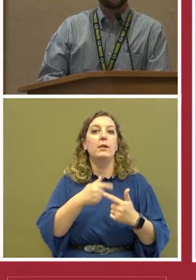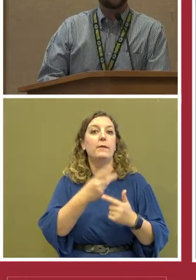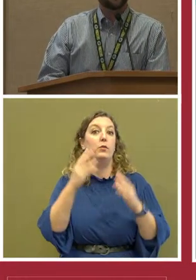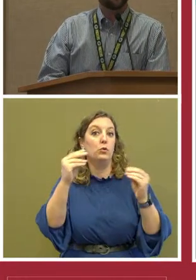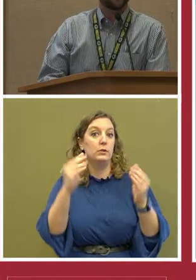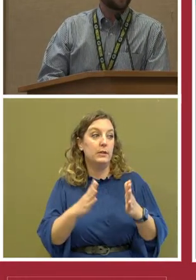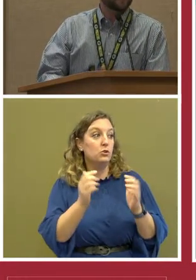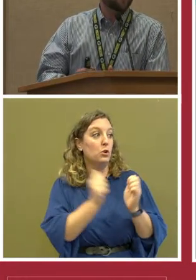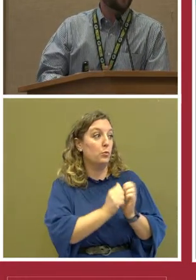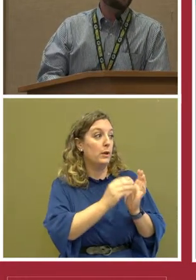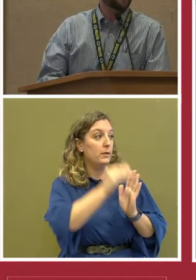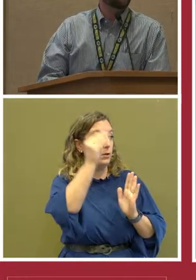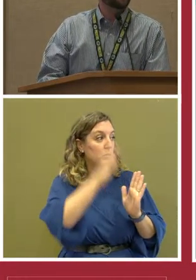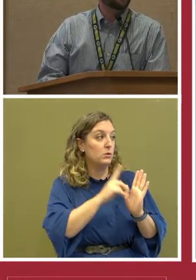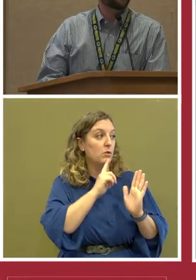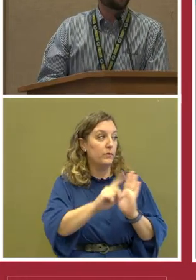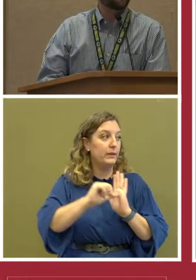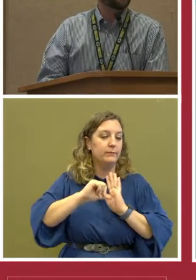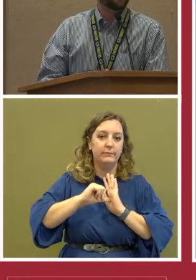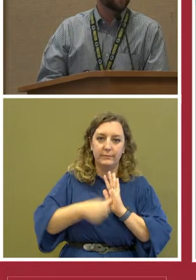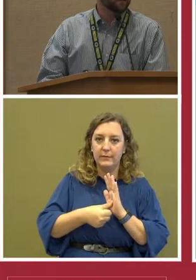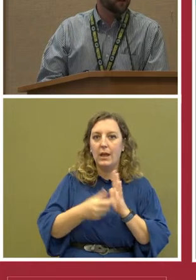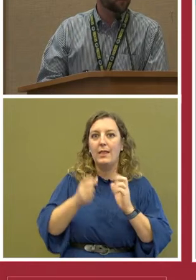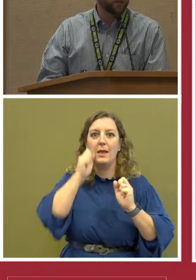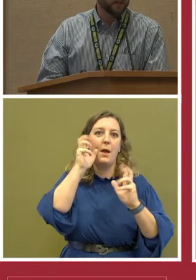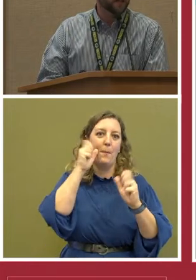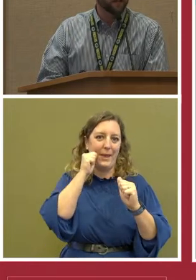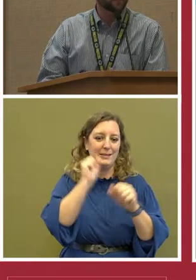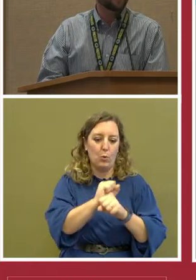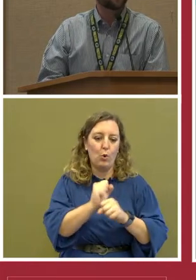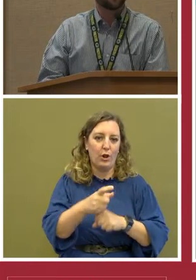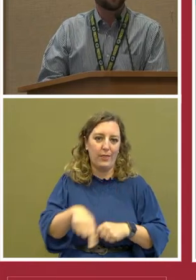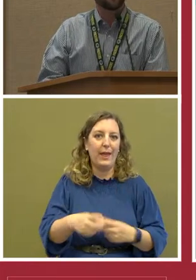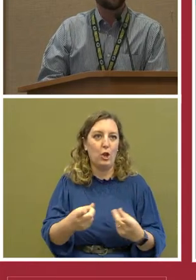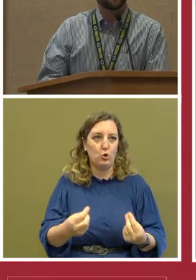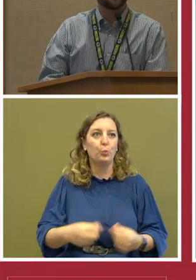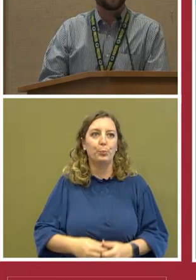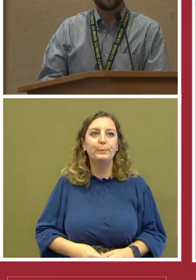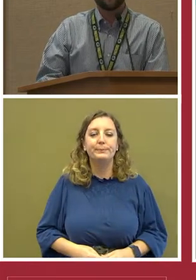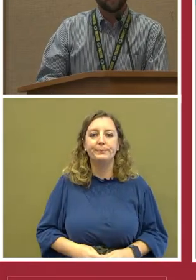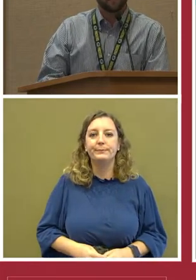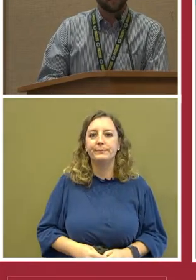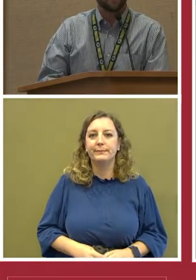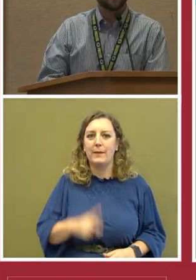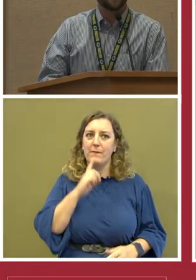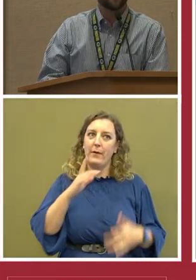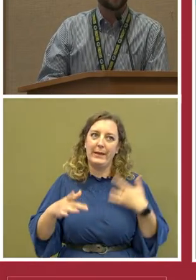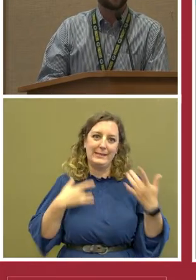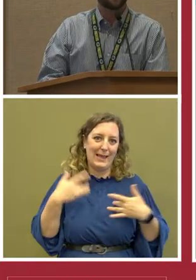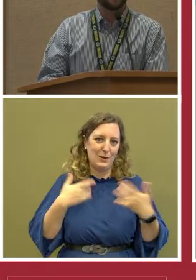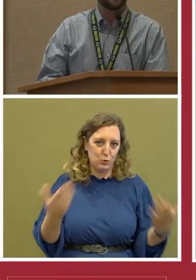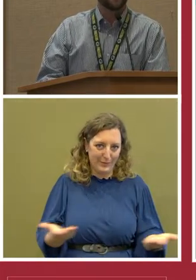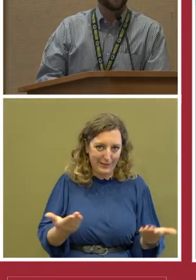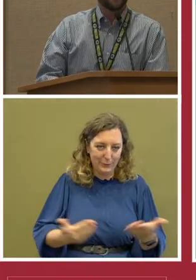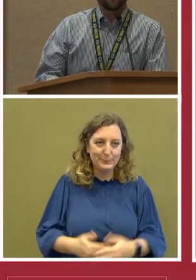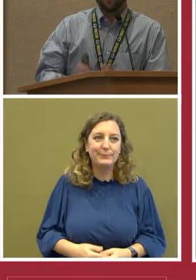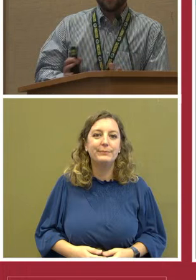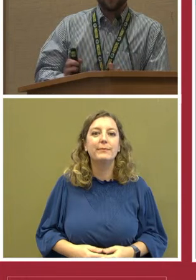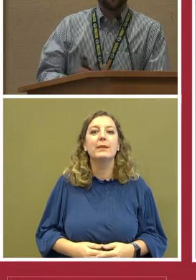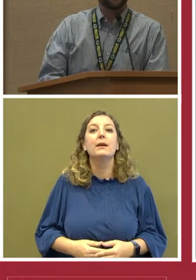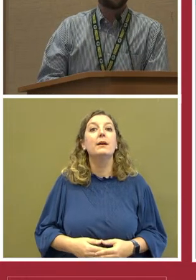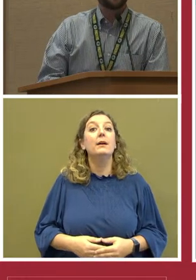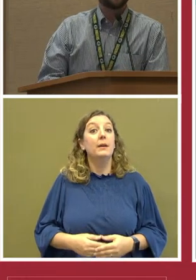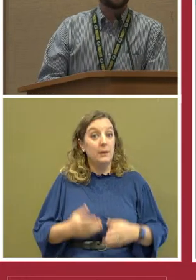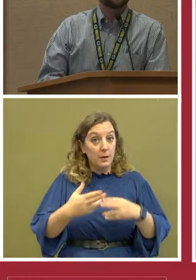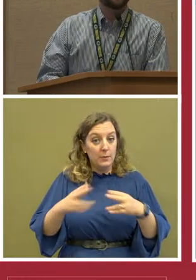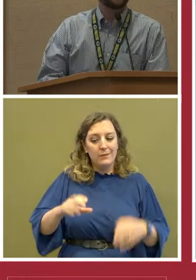with some students that really get to drive that home in terms of the amazing things they're doing in their classroom. So I'm very excited for them to get up here and speak. So